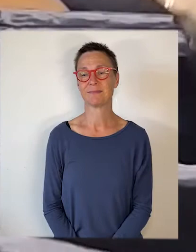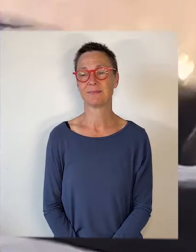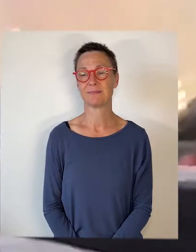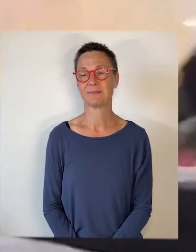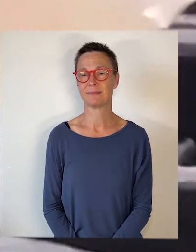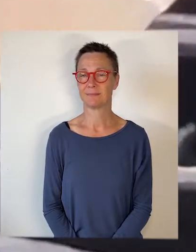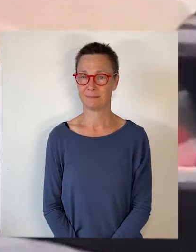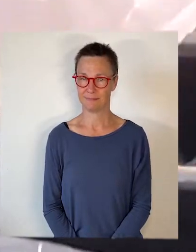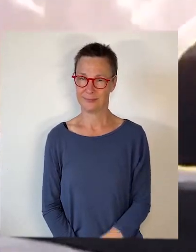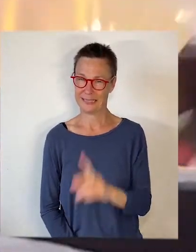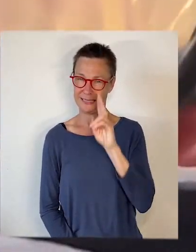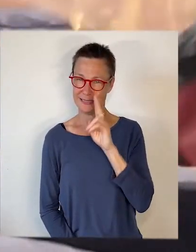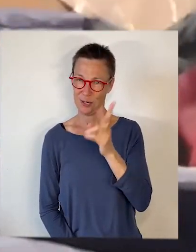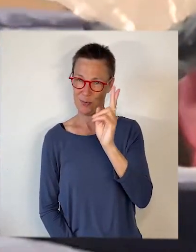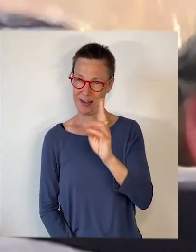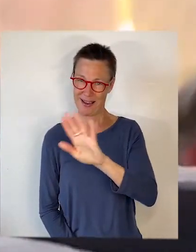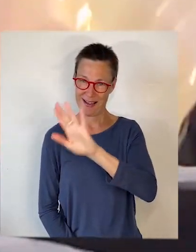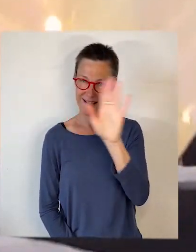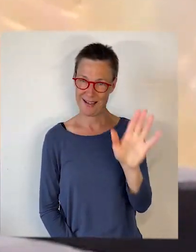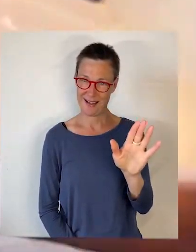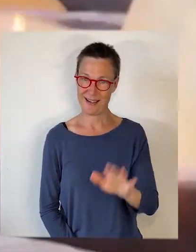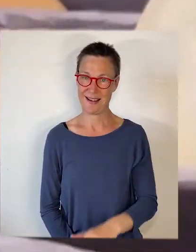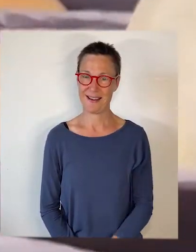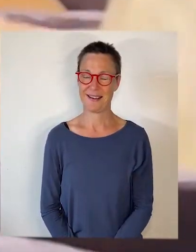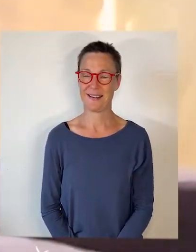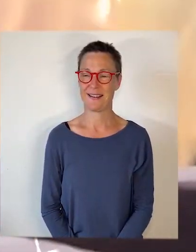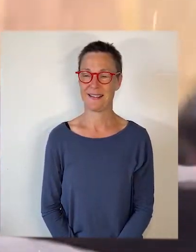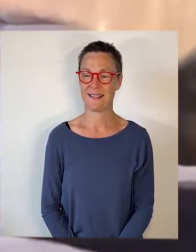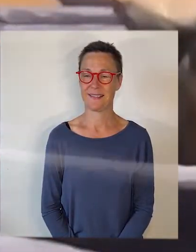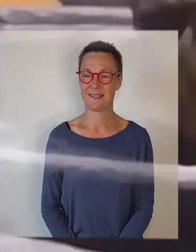See you again soon. Off I go.